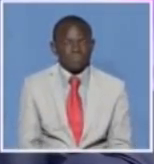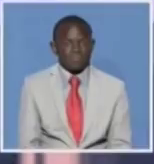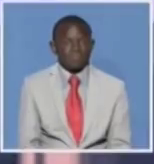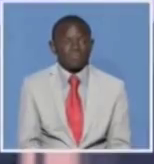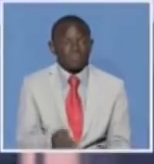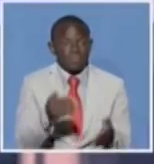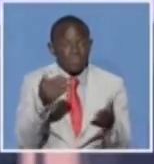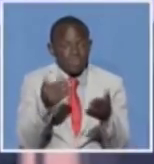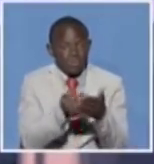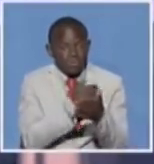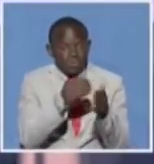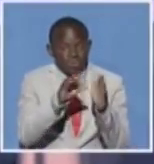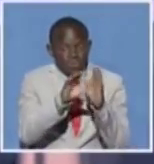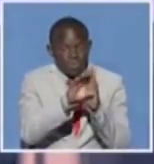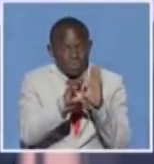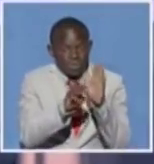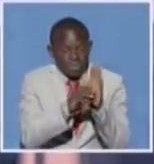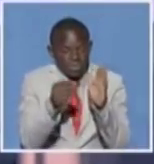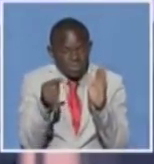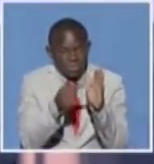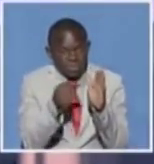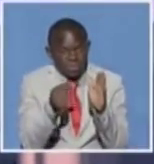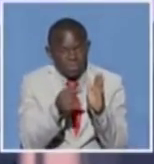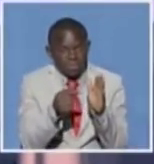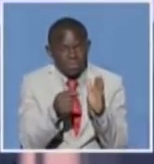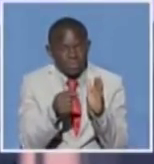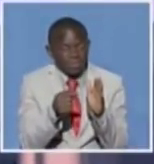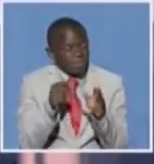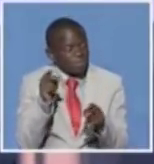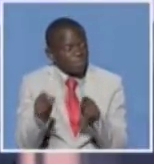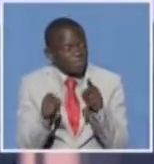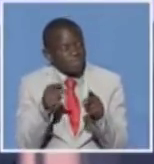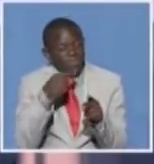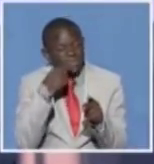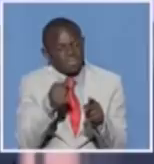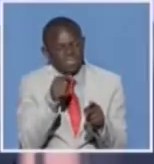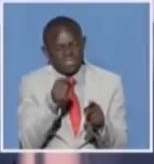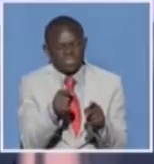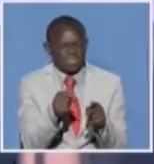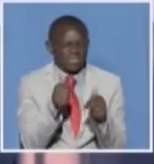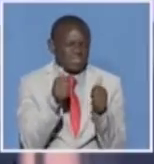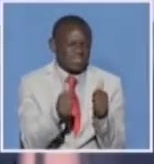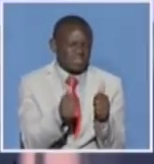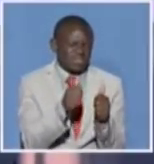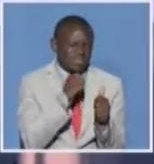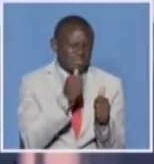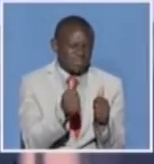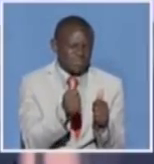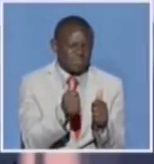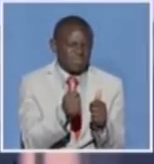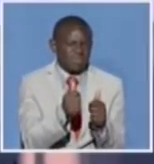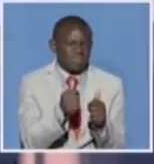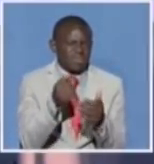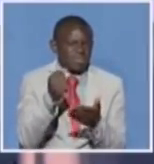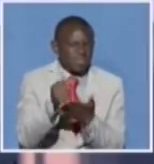that there seems to be a bit of instability in the process. Too many courses being introduced